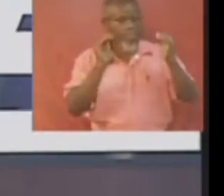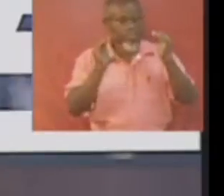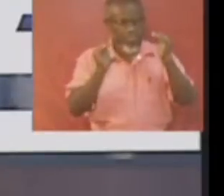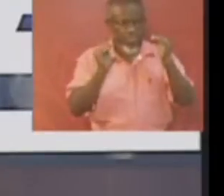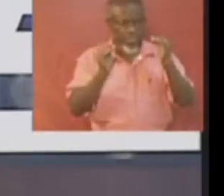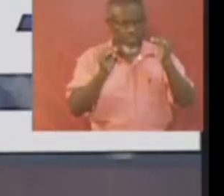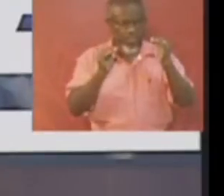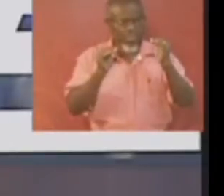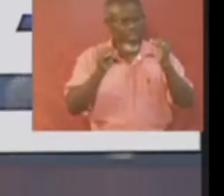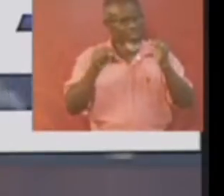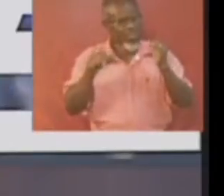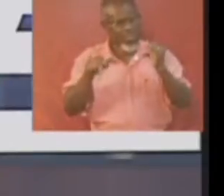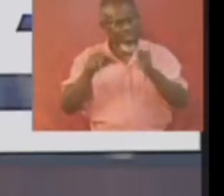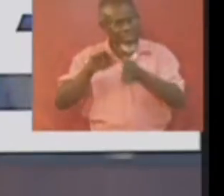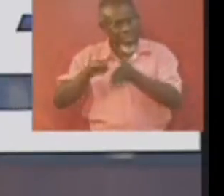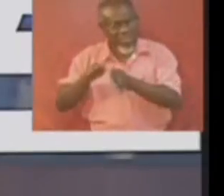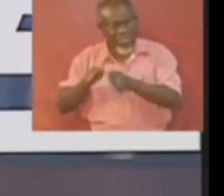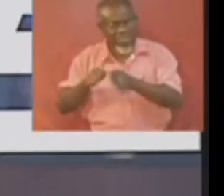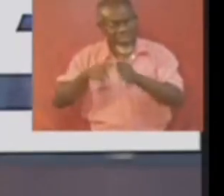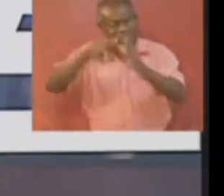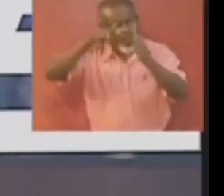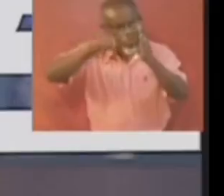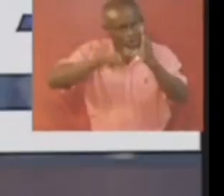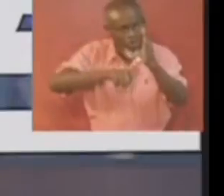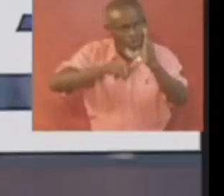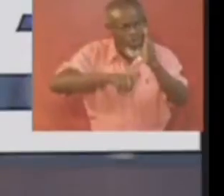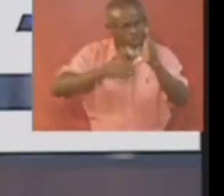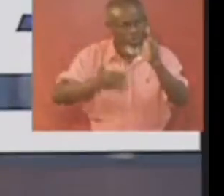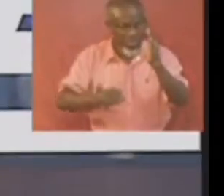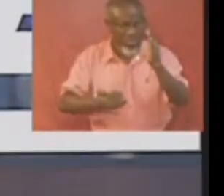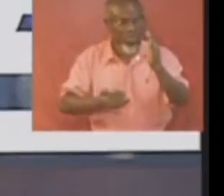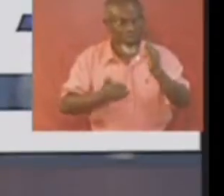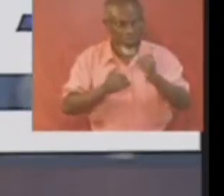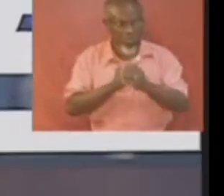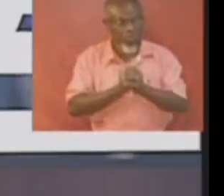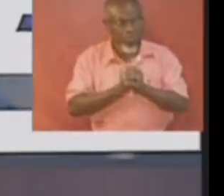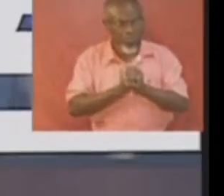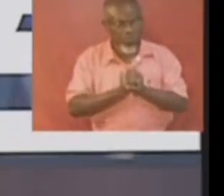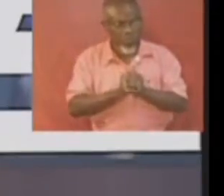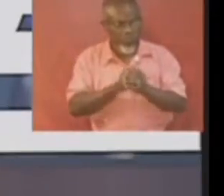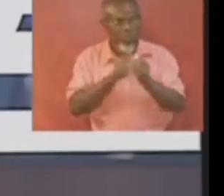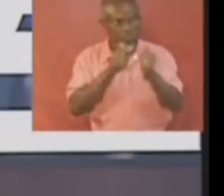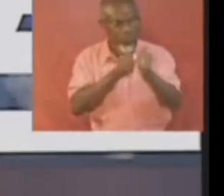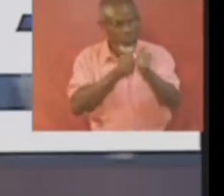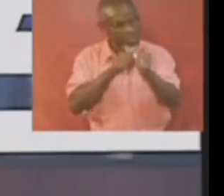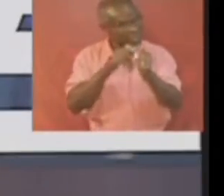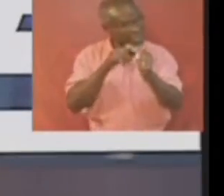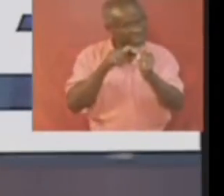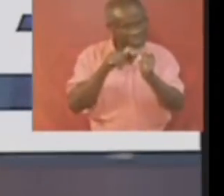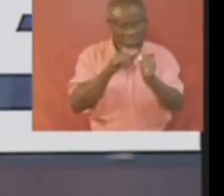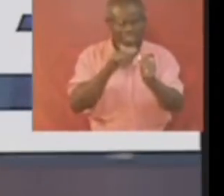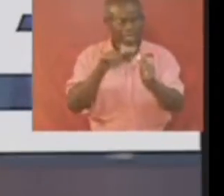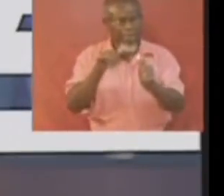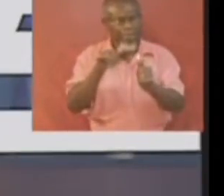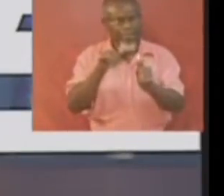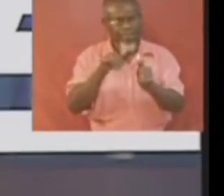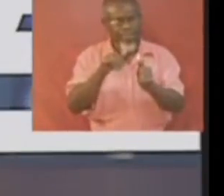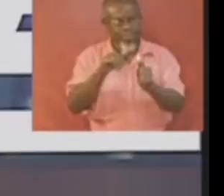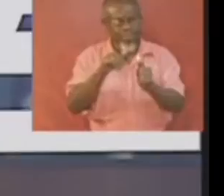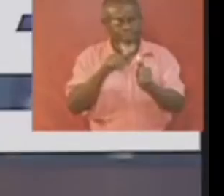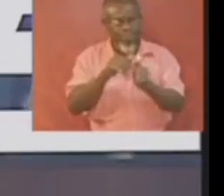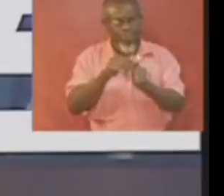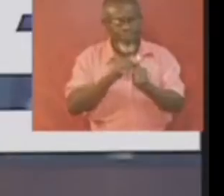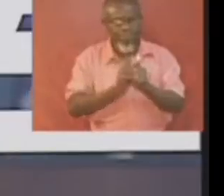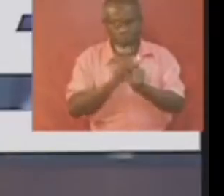are all in keeping with the international targets set for the Sustainable Development Goals of 2030.